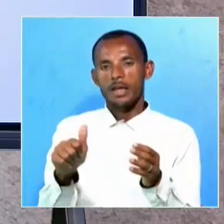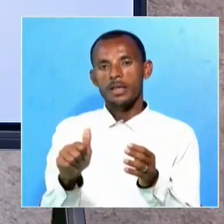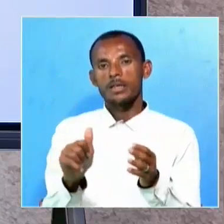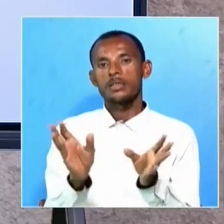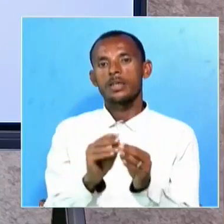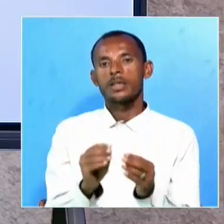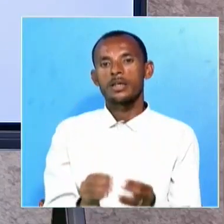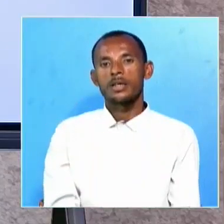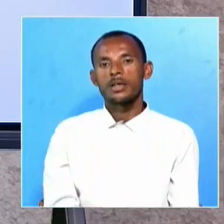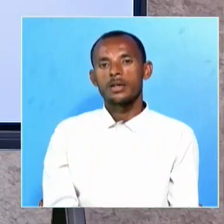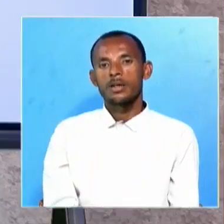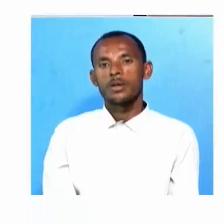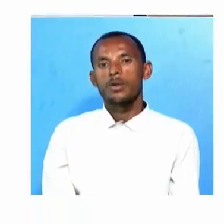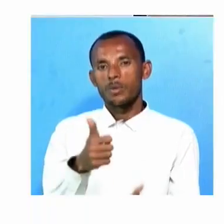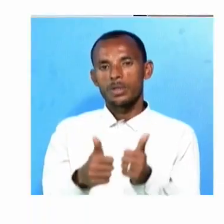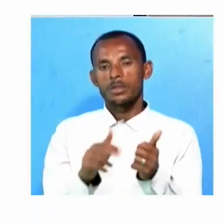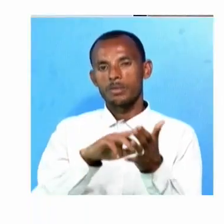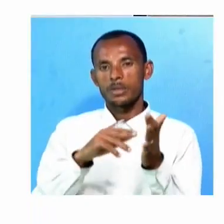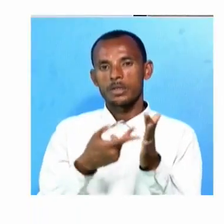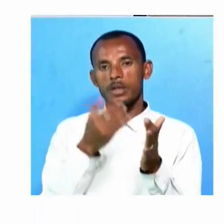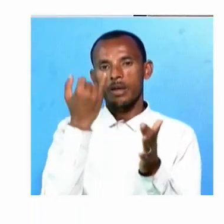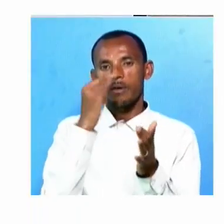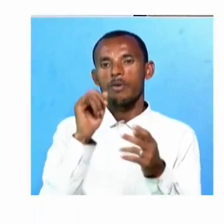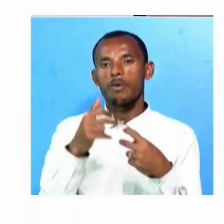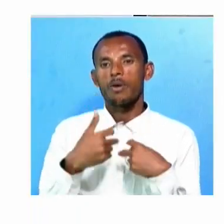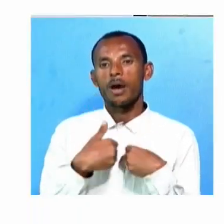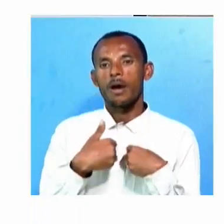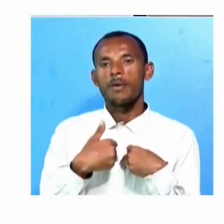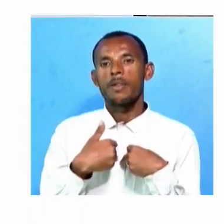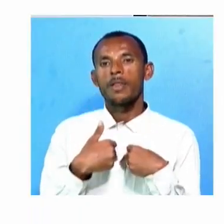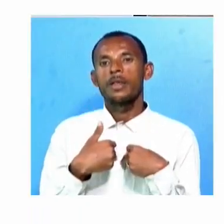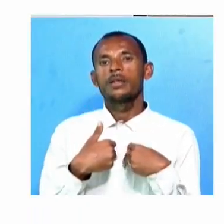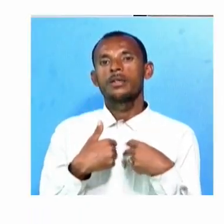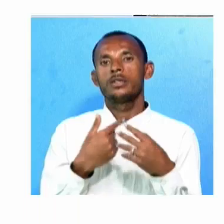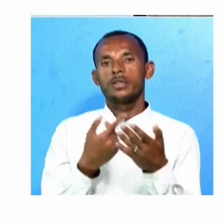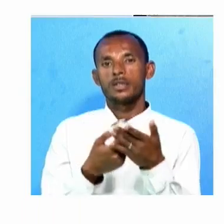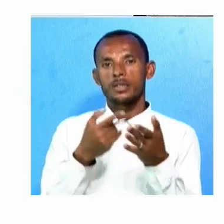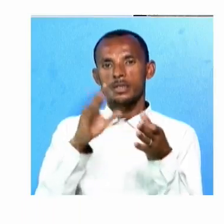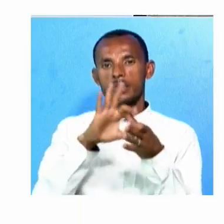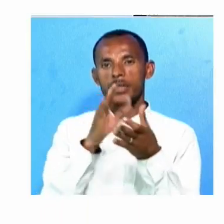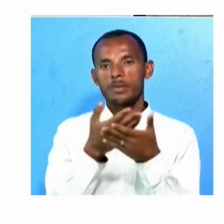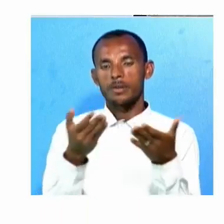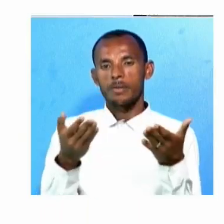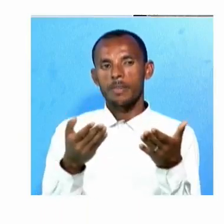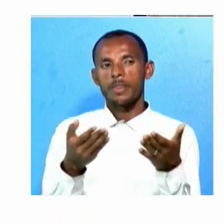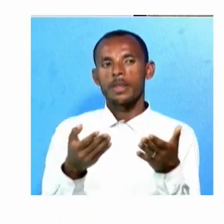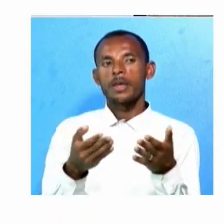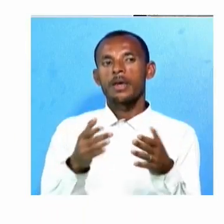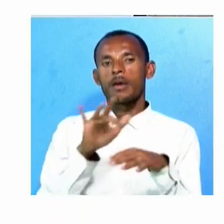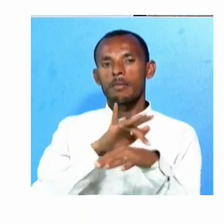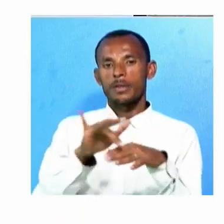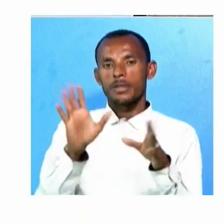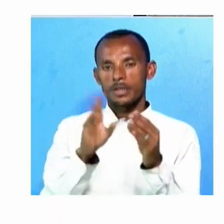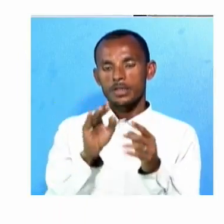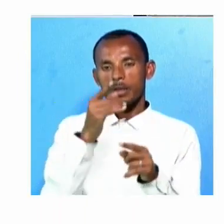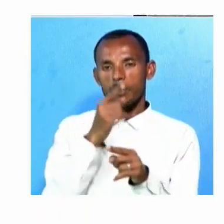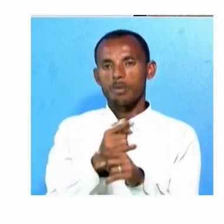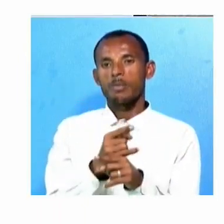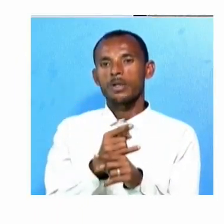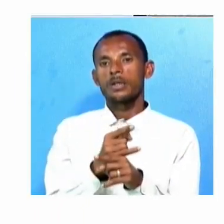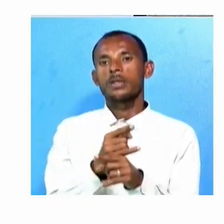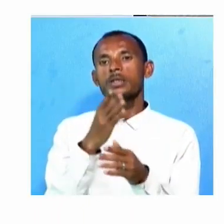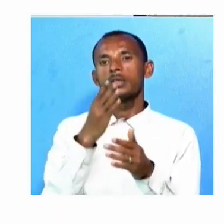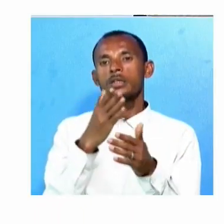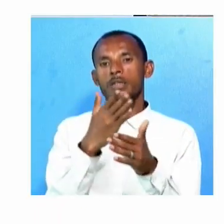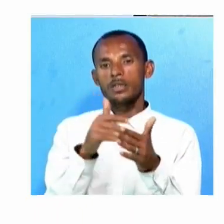itself. Which means if you have such statement, empty set is a proper subset of empty set, this